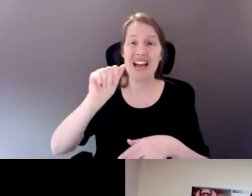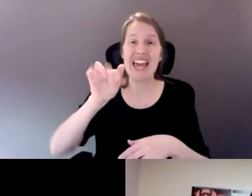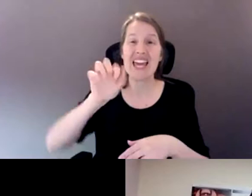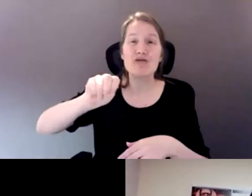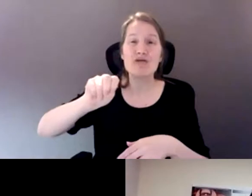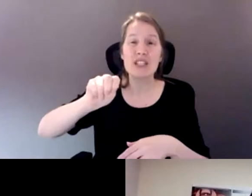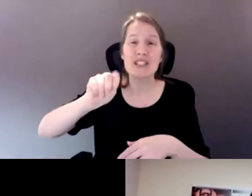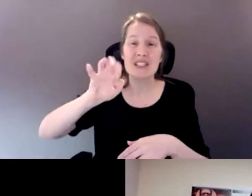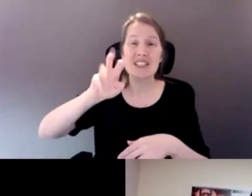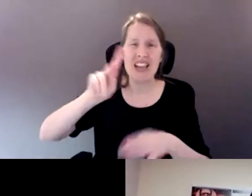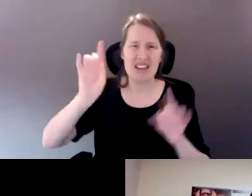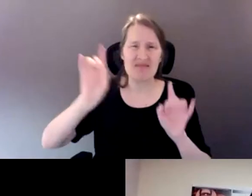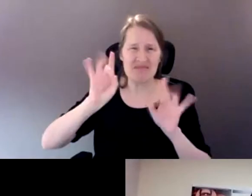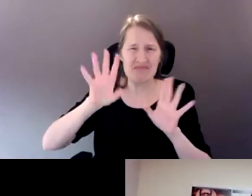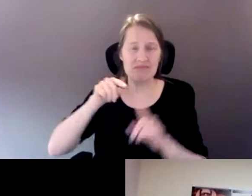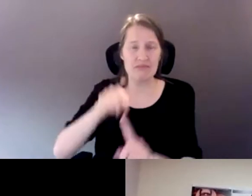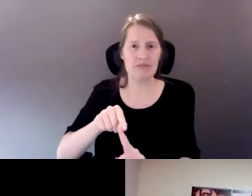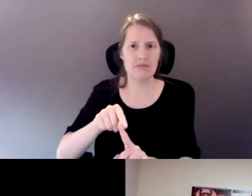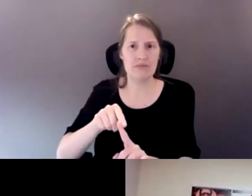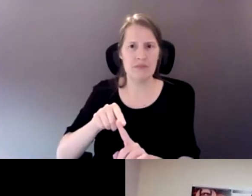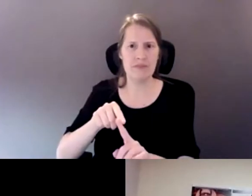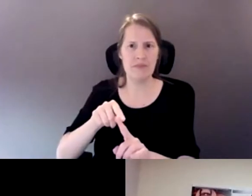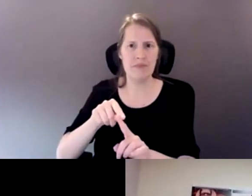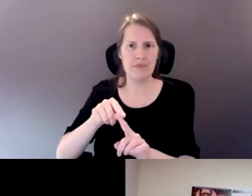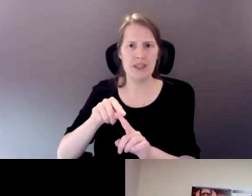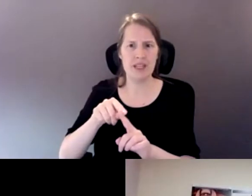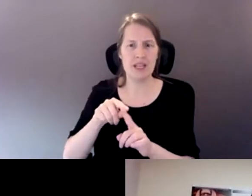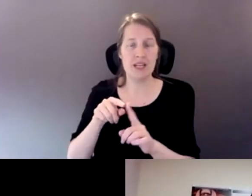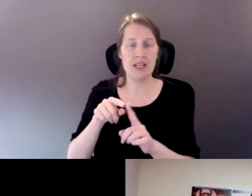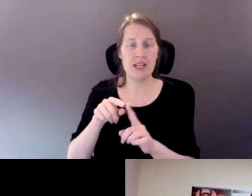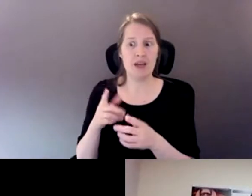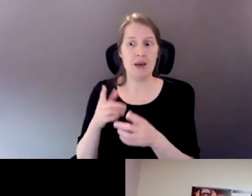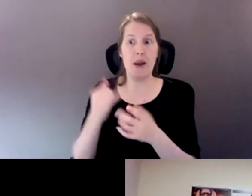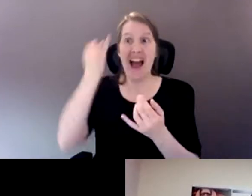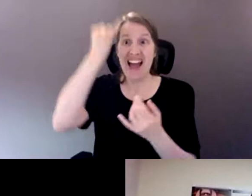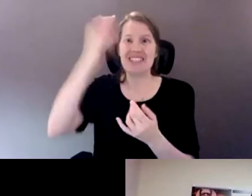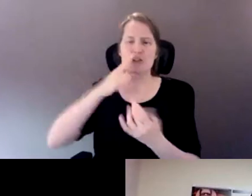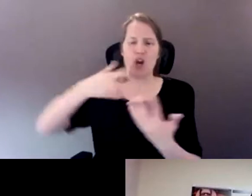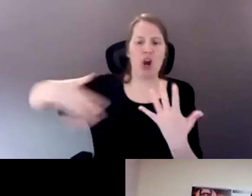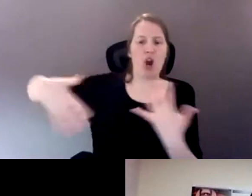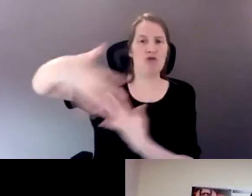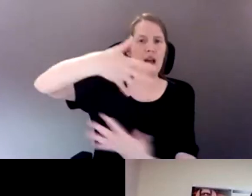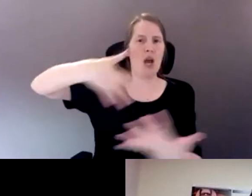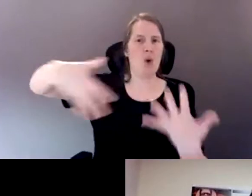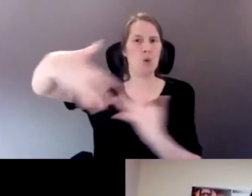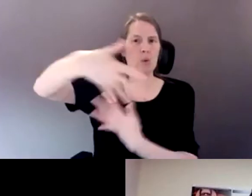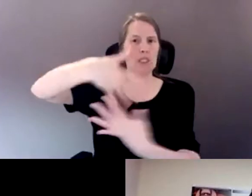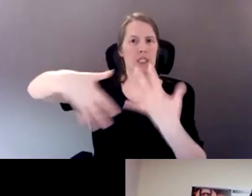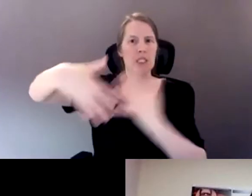this, again, expressed in terms of ideas that were very much ideas in the air.